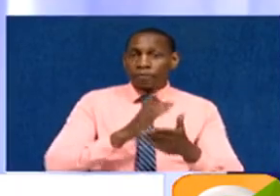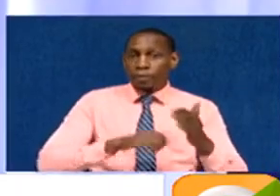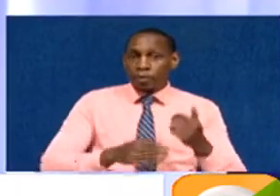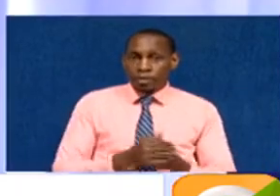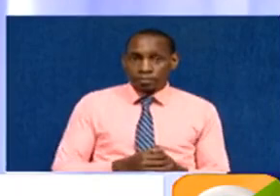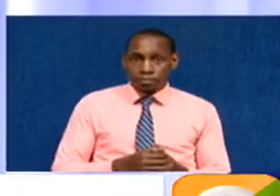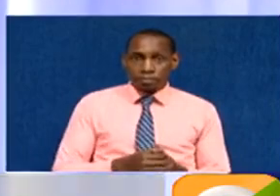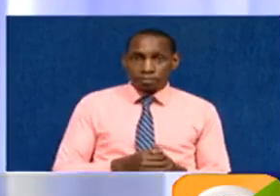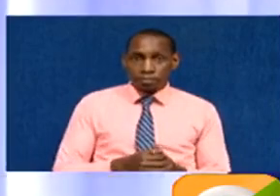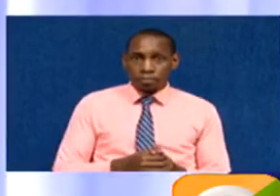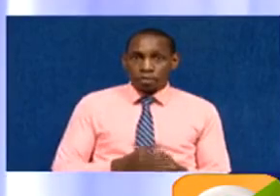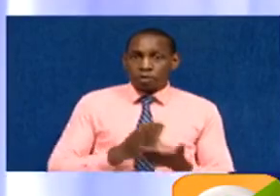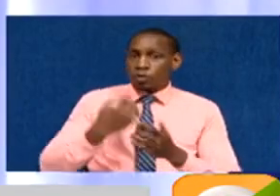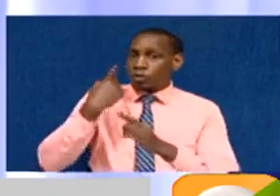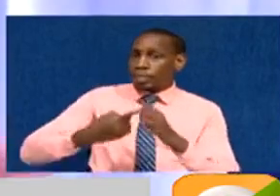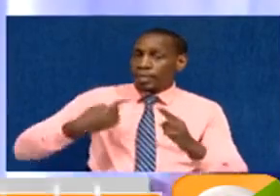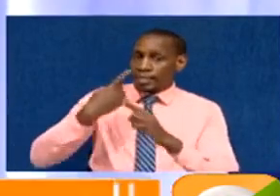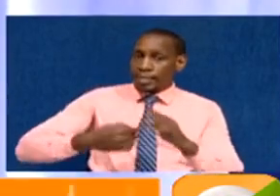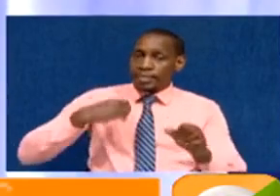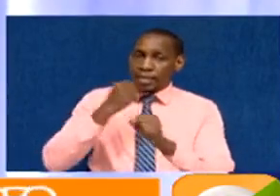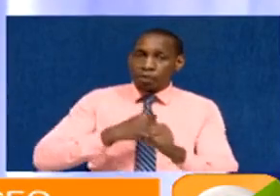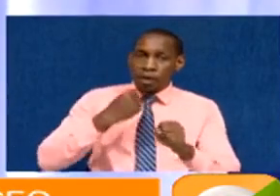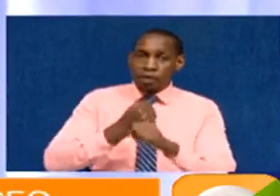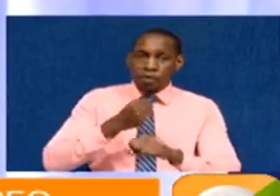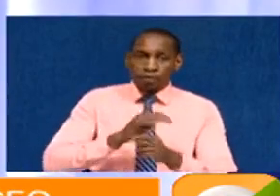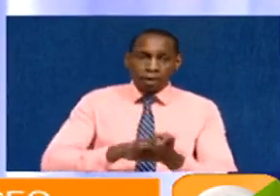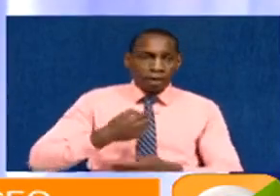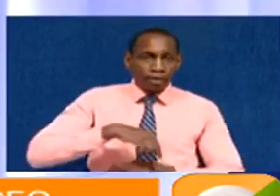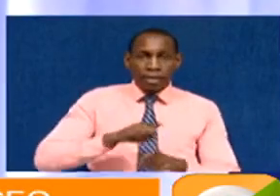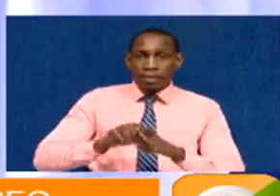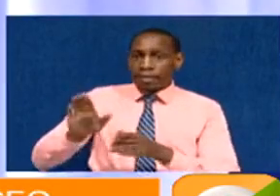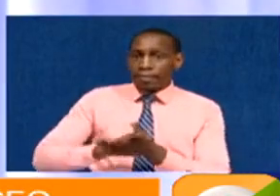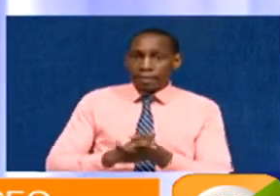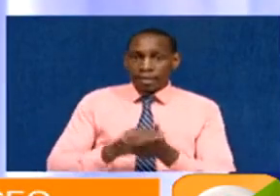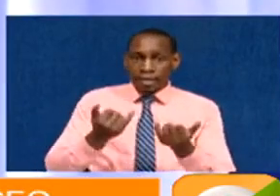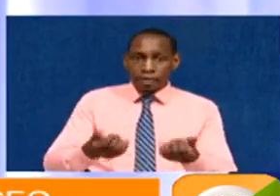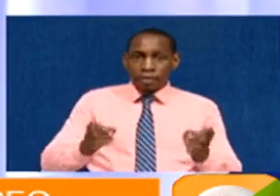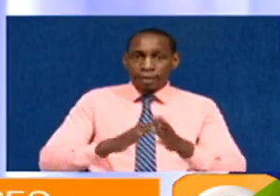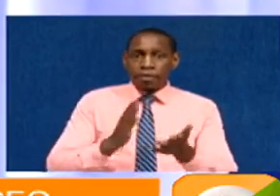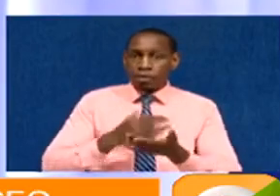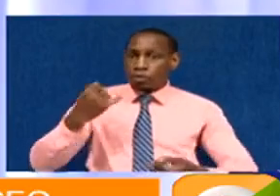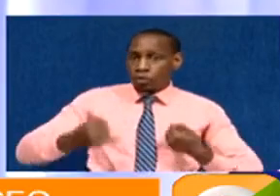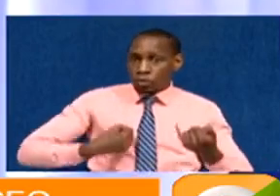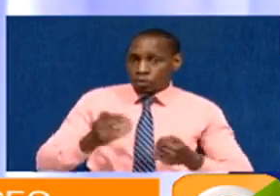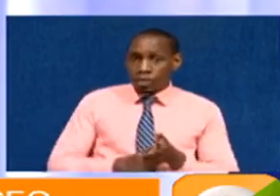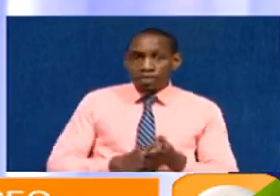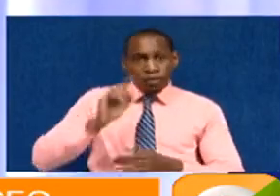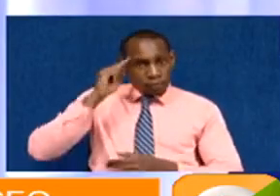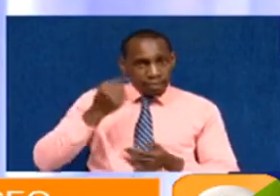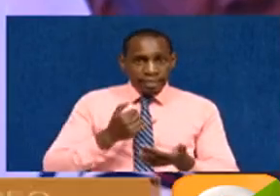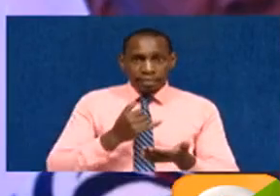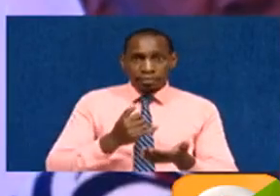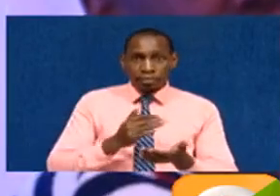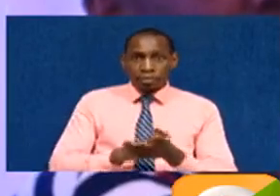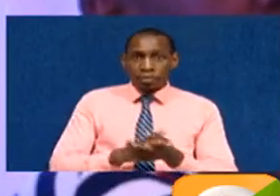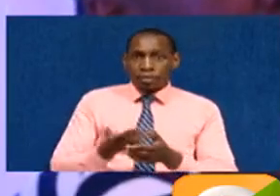that you... It took years of hard work on our part and on their parts to make it happen. So we're just excited. We think we can provide the best